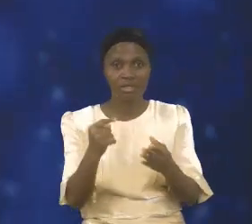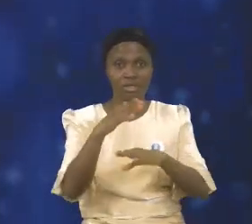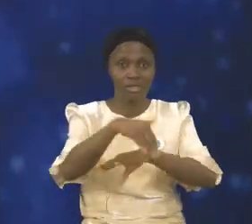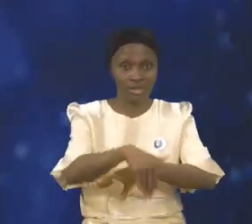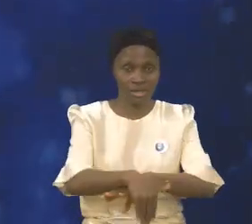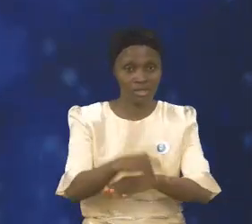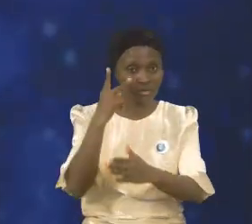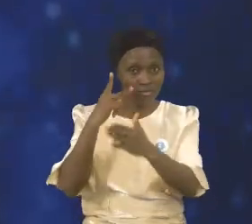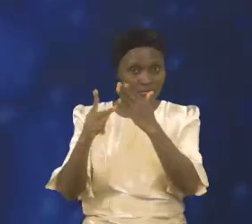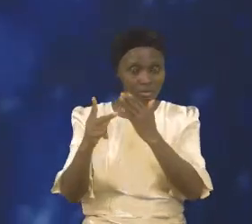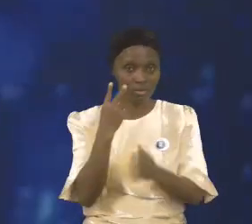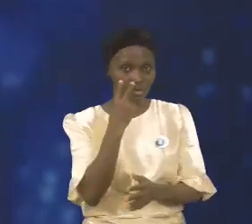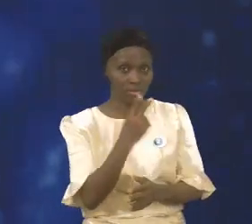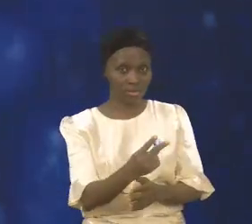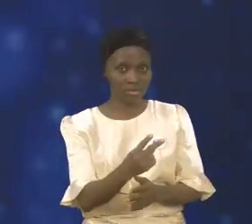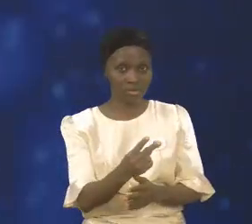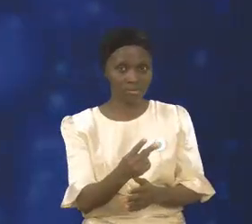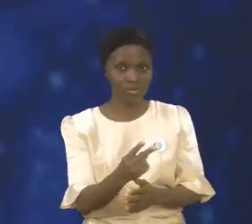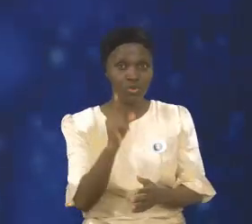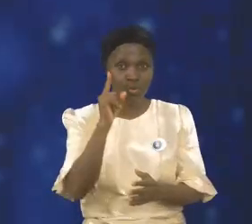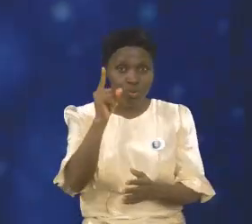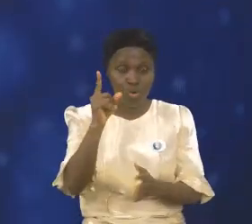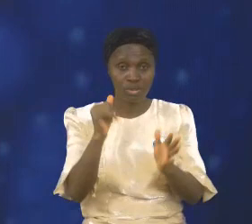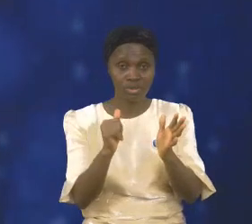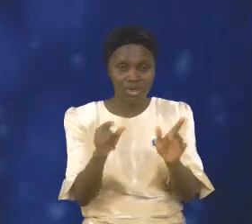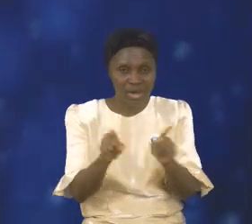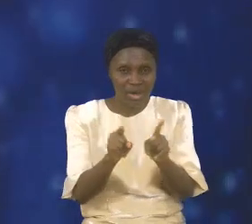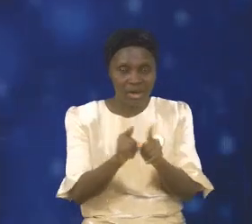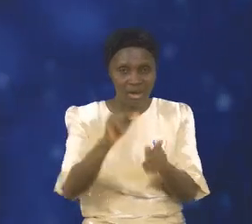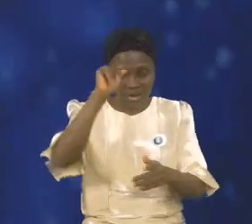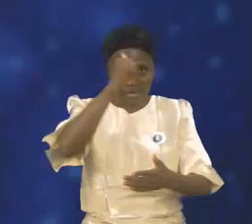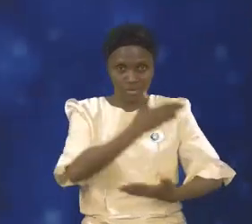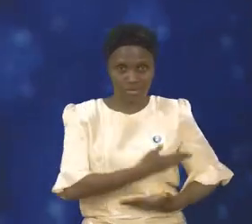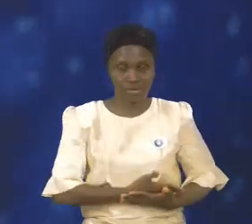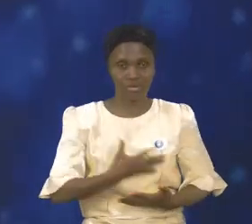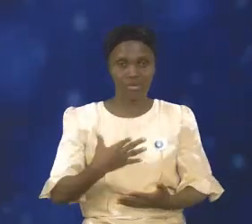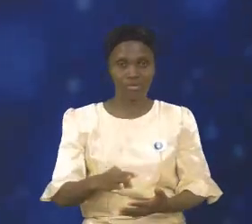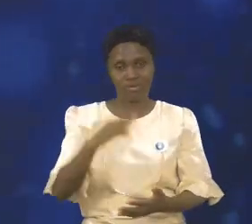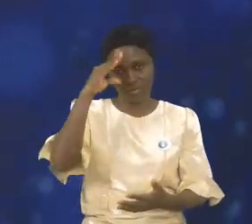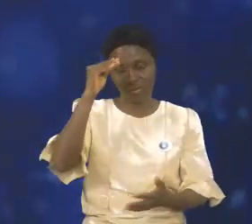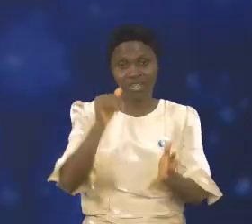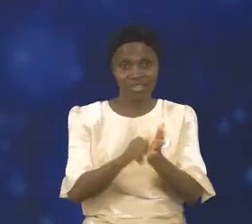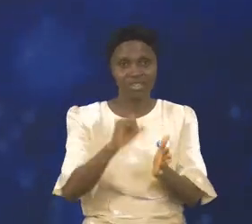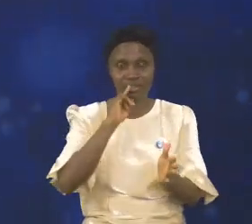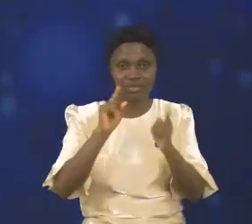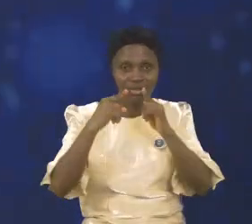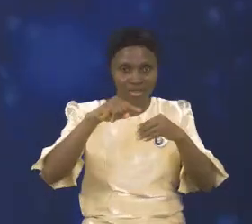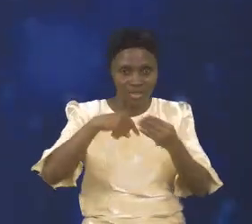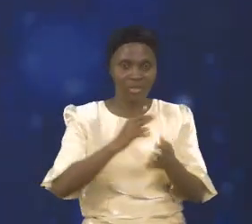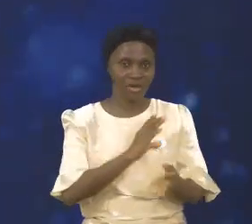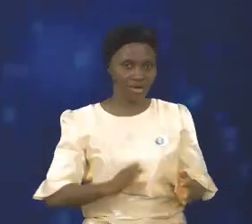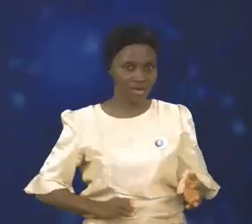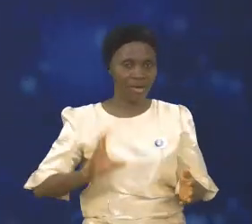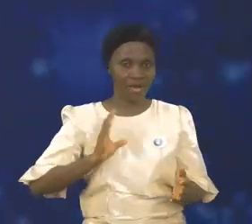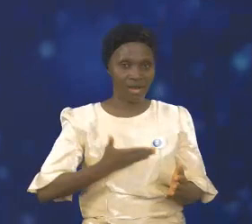visions, behold, one like the Son of Man. That's our Christ, that's our Lord, that's our